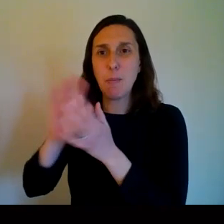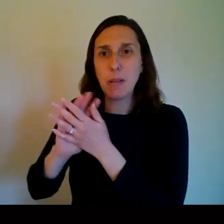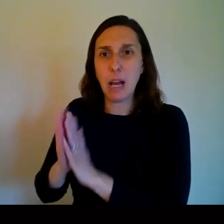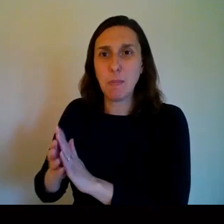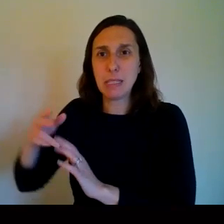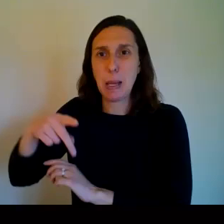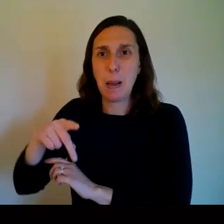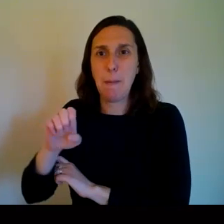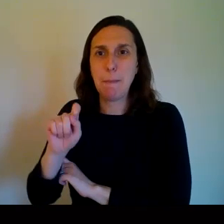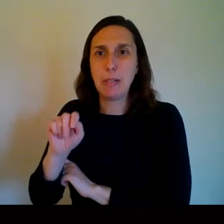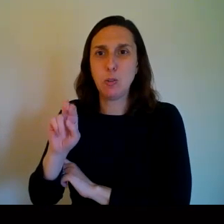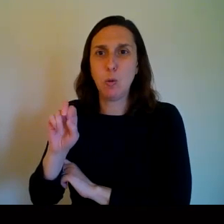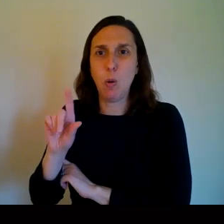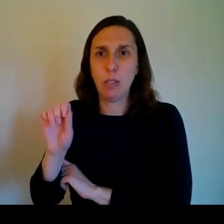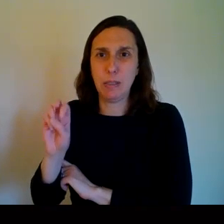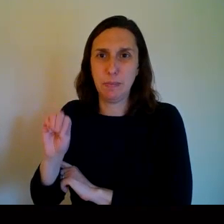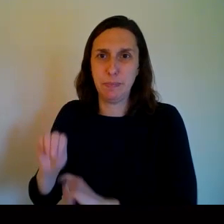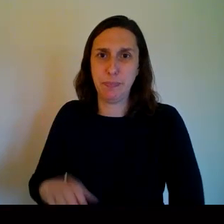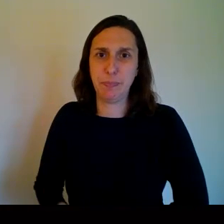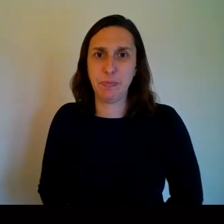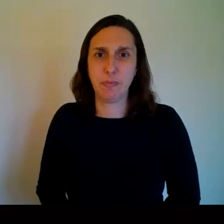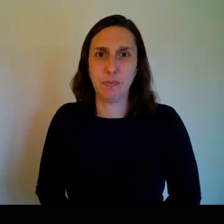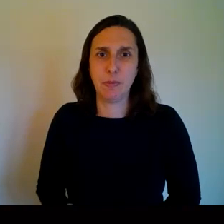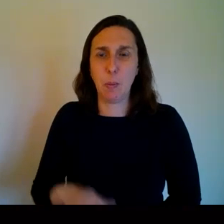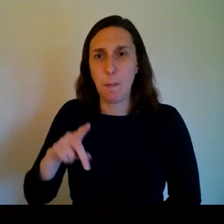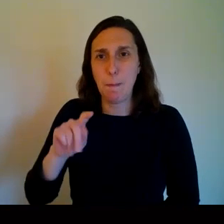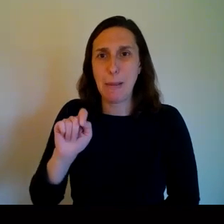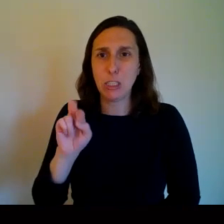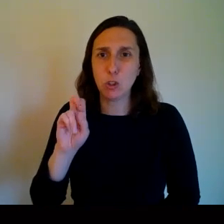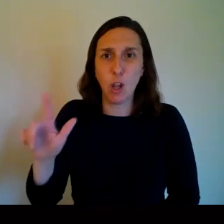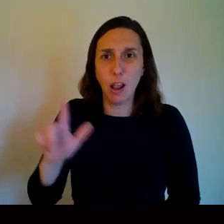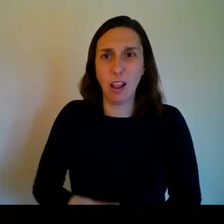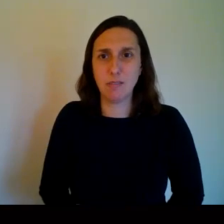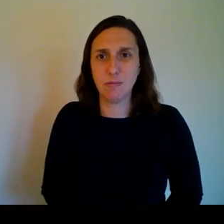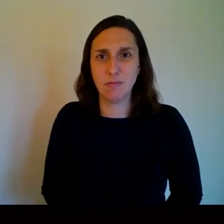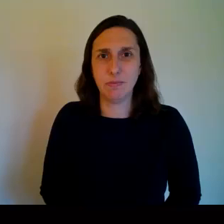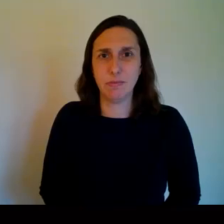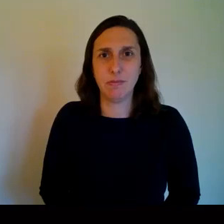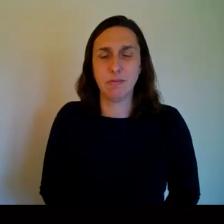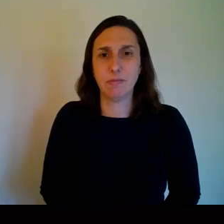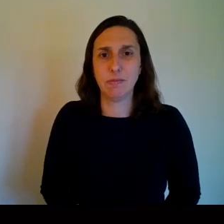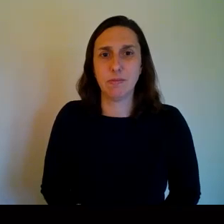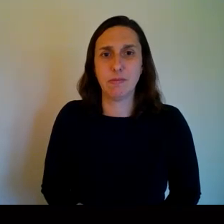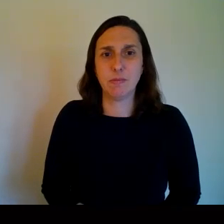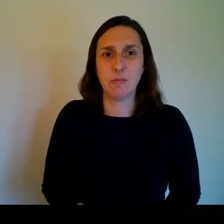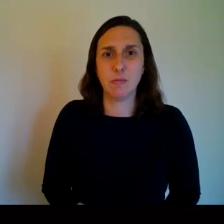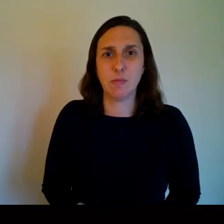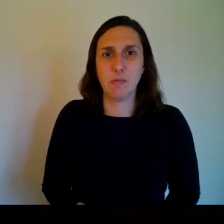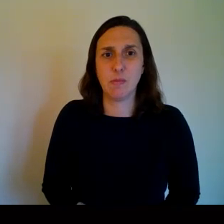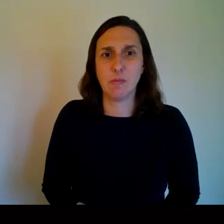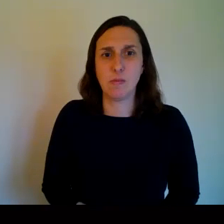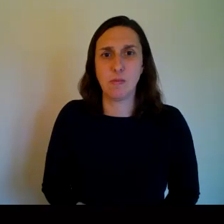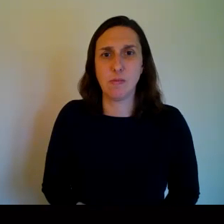I can have some rule that dictates the speed I can do this in, the quantities I can do it in. I could even go one